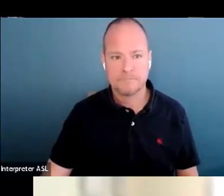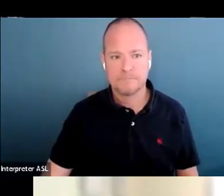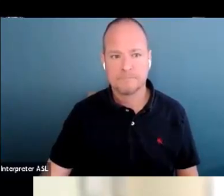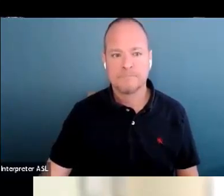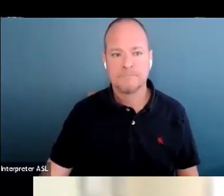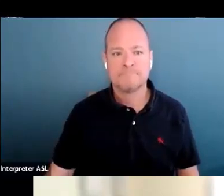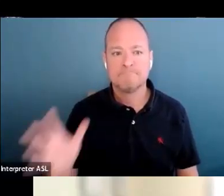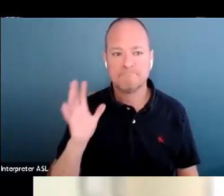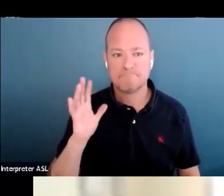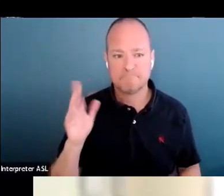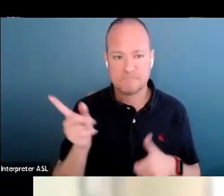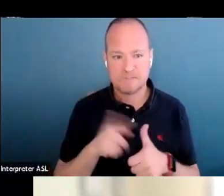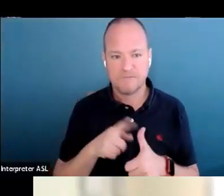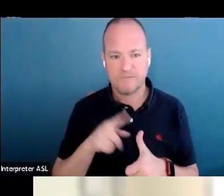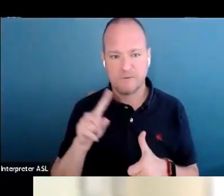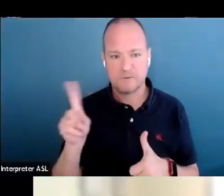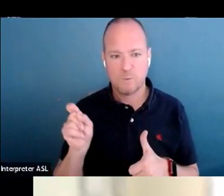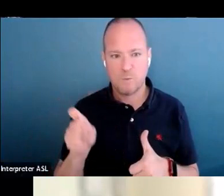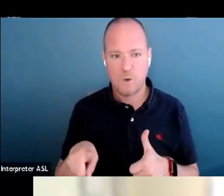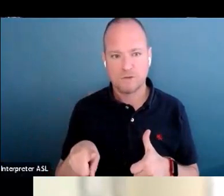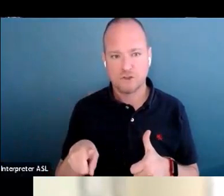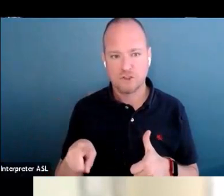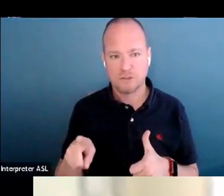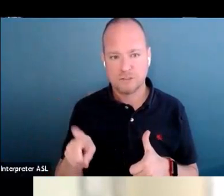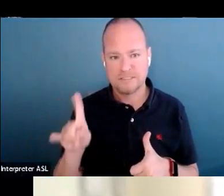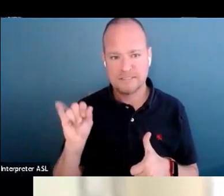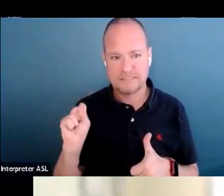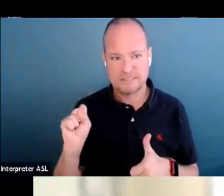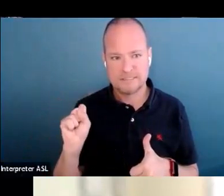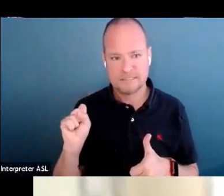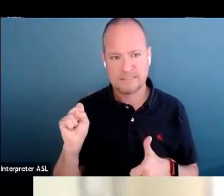So first question is